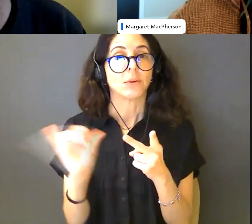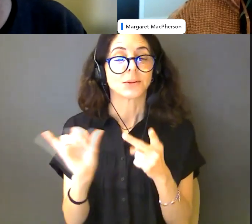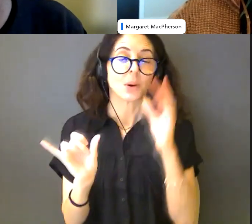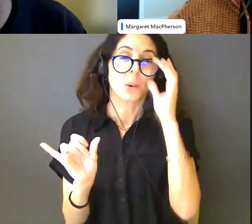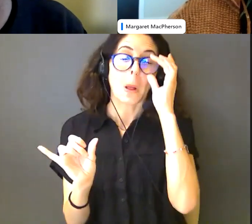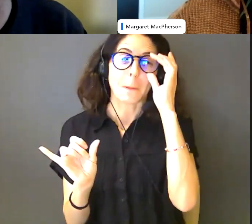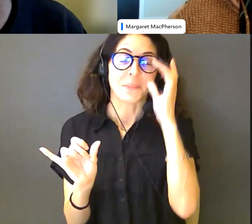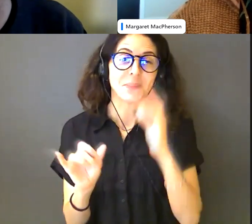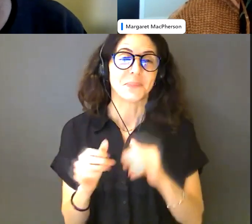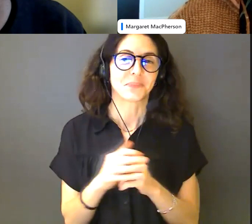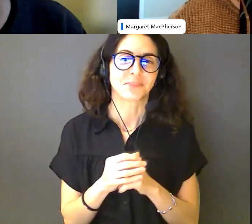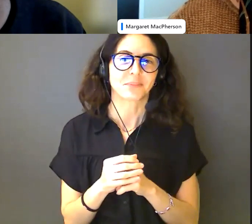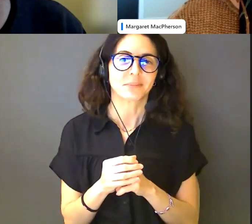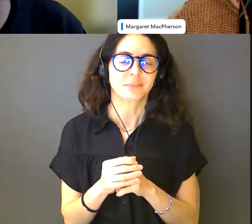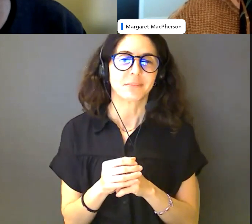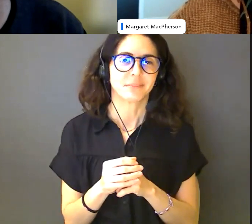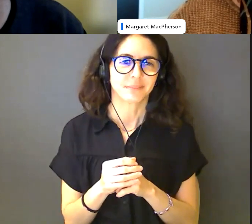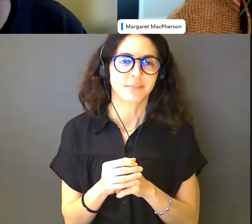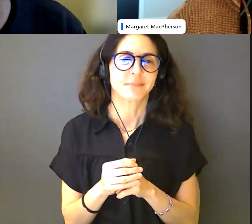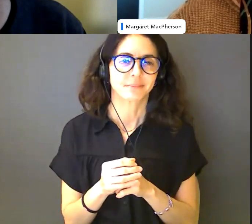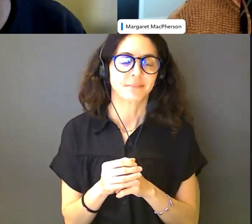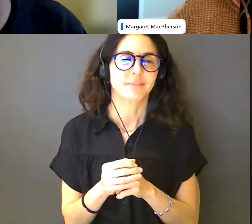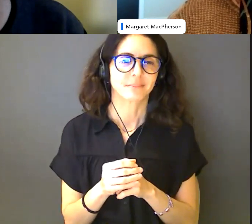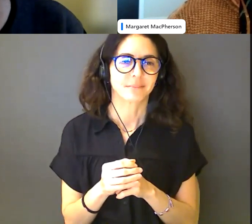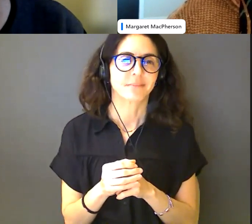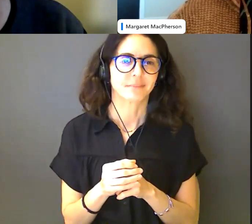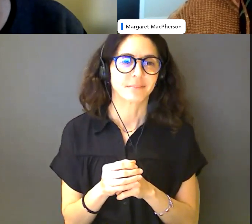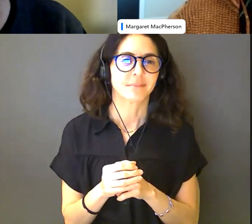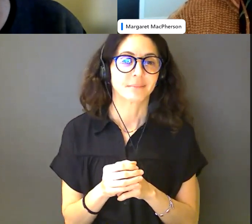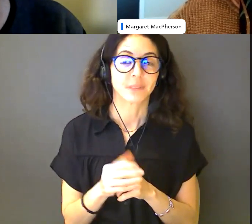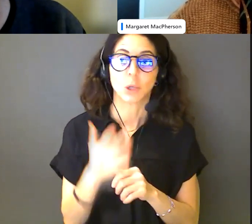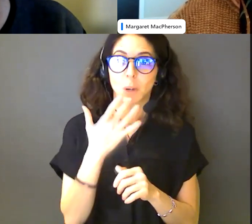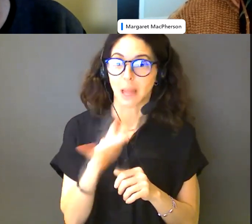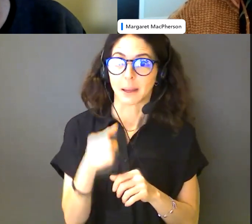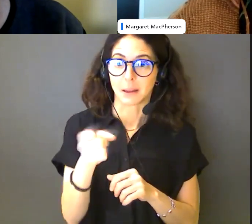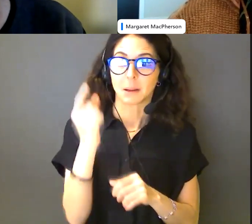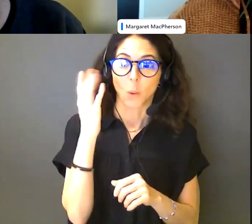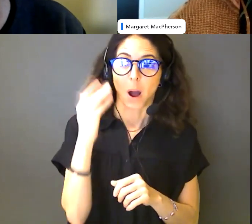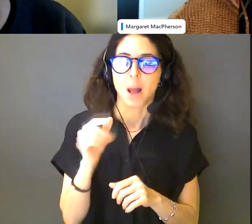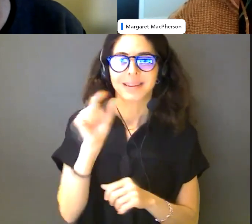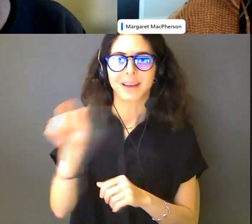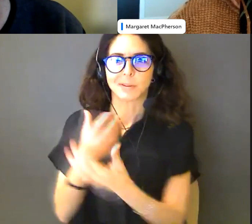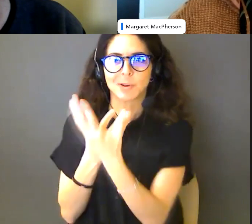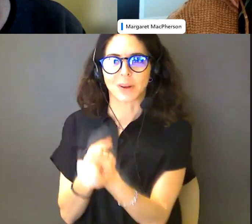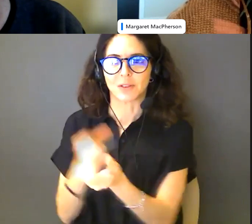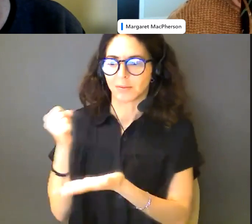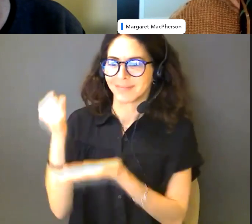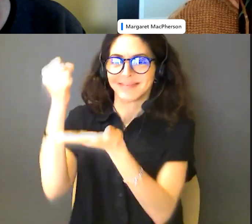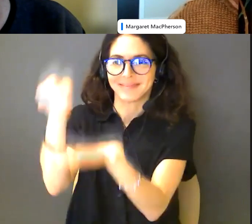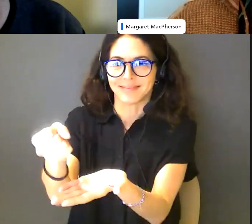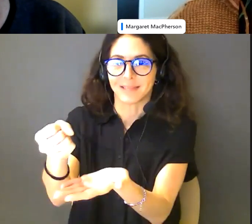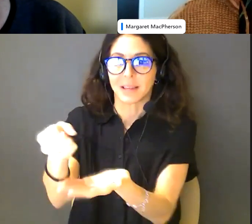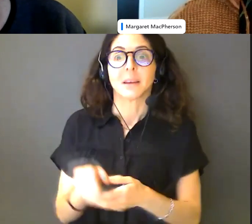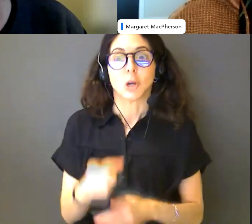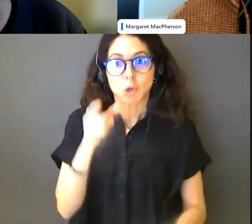has allowed you to work in the way that you have is that your government trusts you. It gives you the money and says you and the